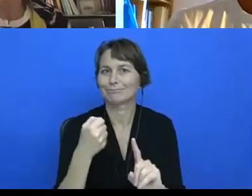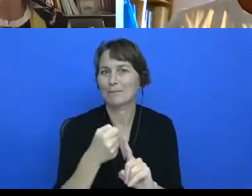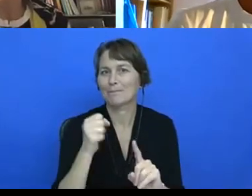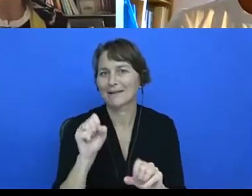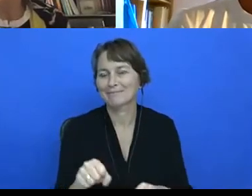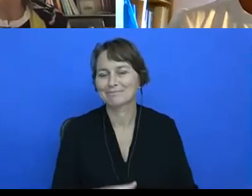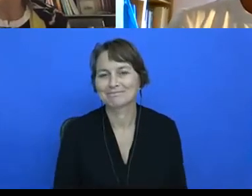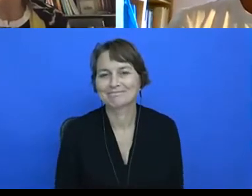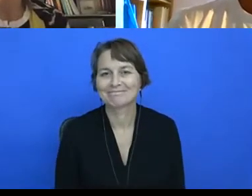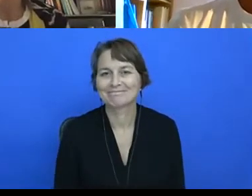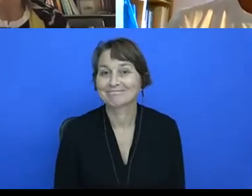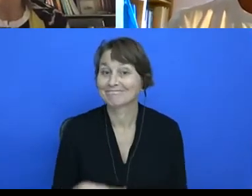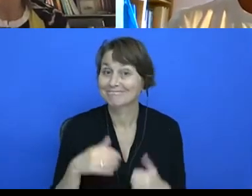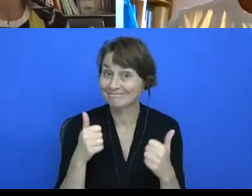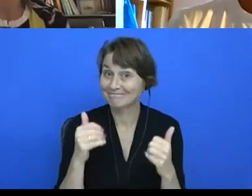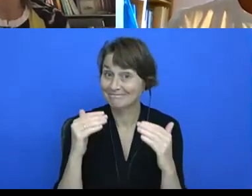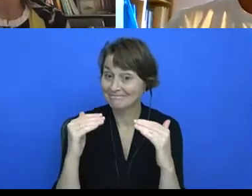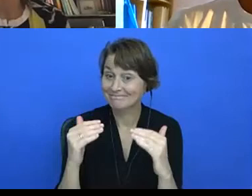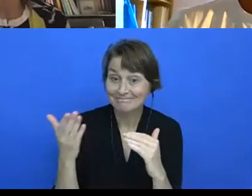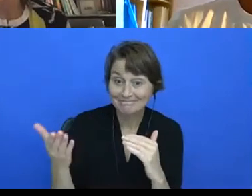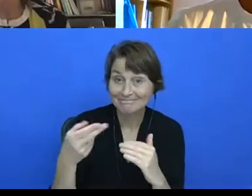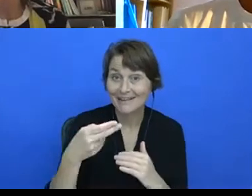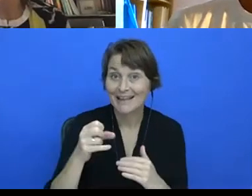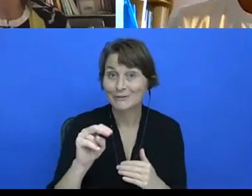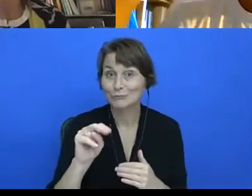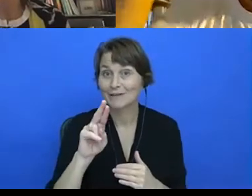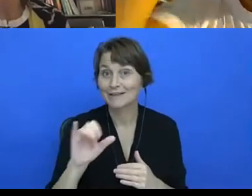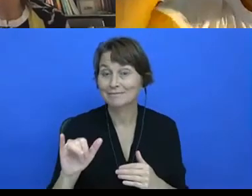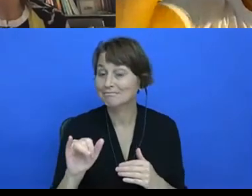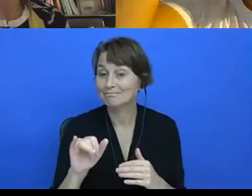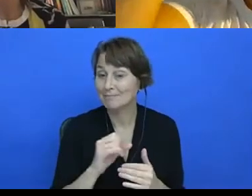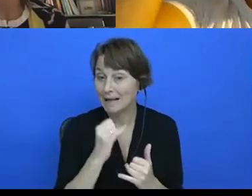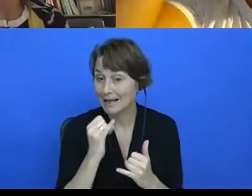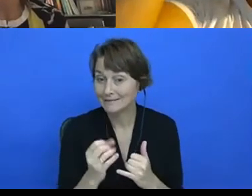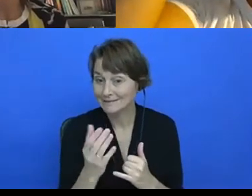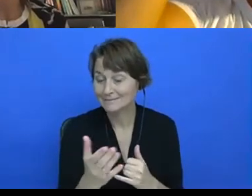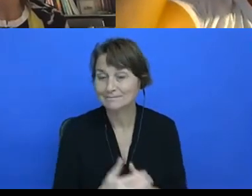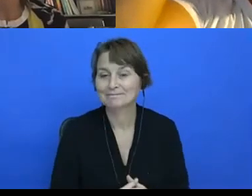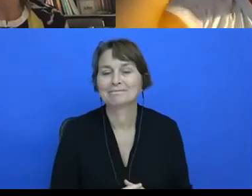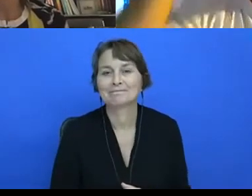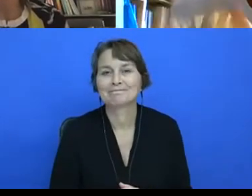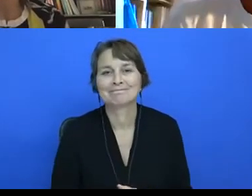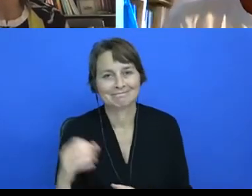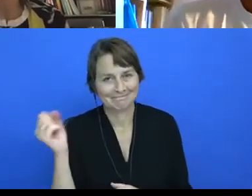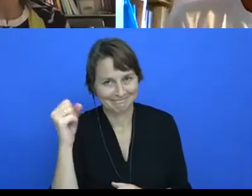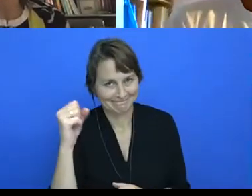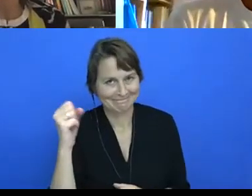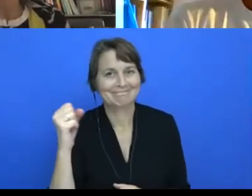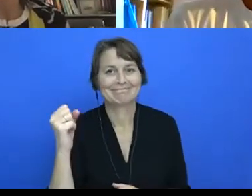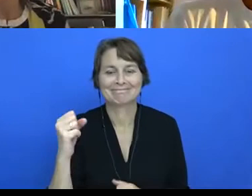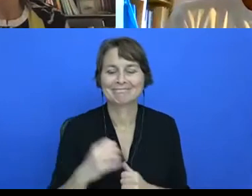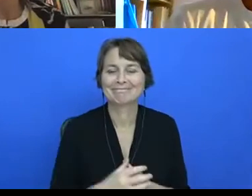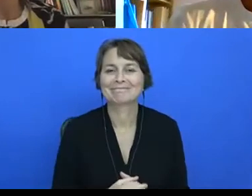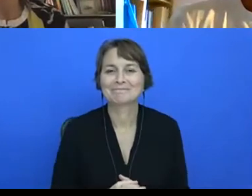Great. Henry, what do you say? Any concluding remarks? Yeah. I would say that just